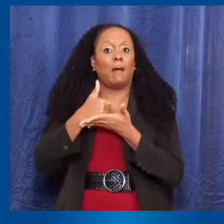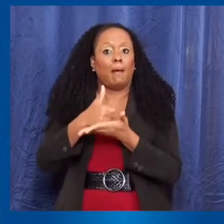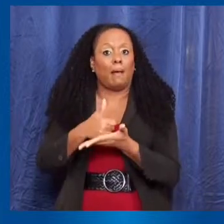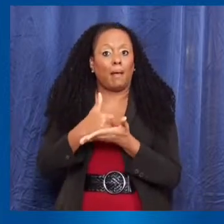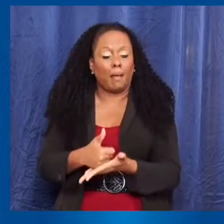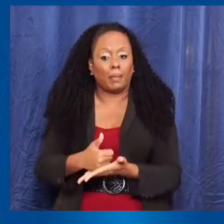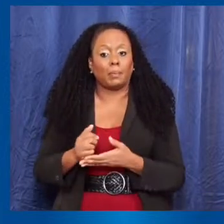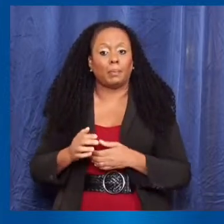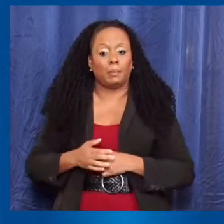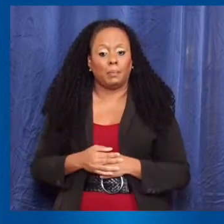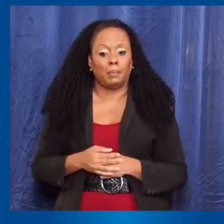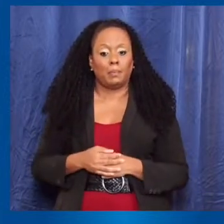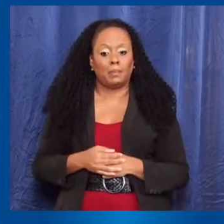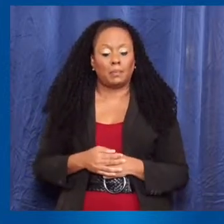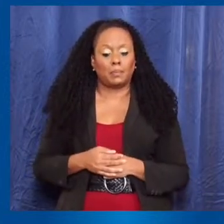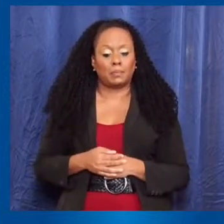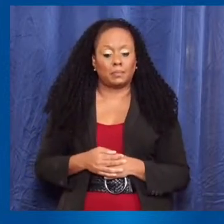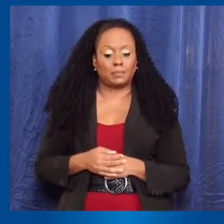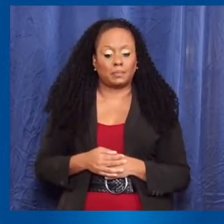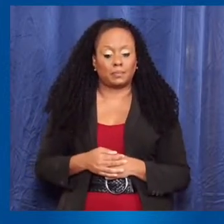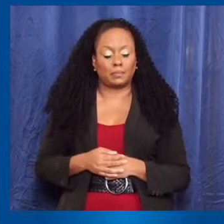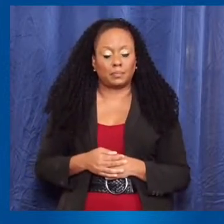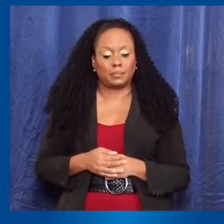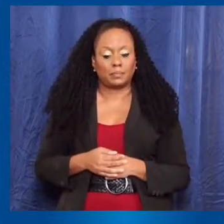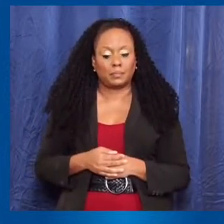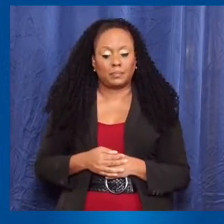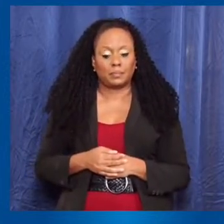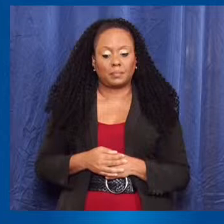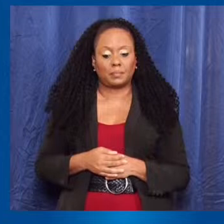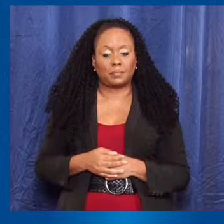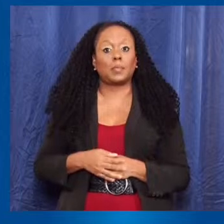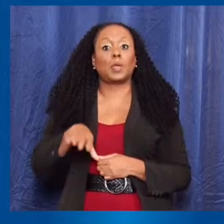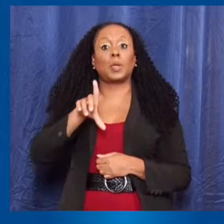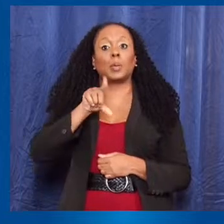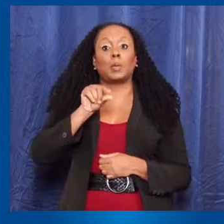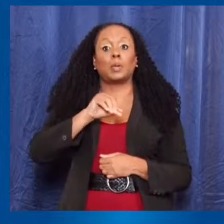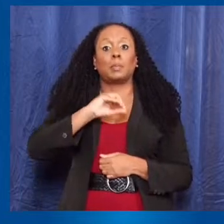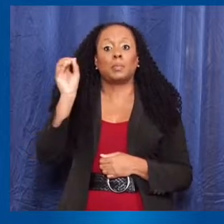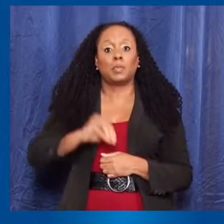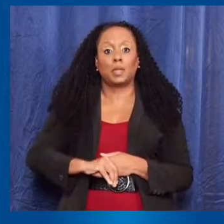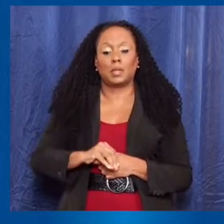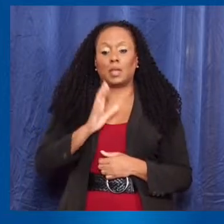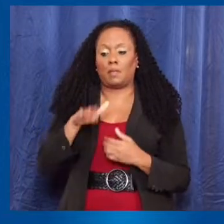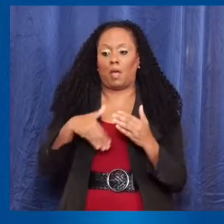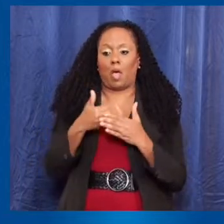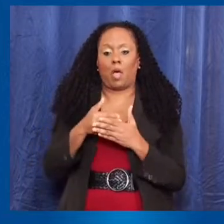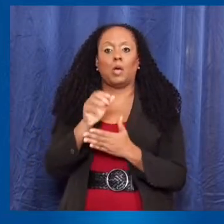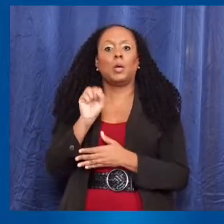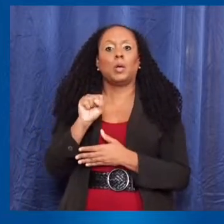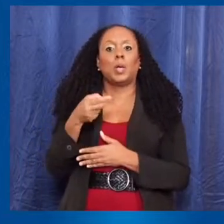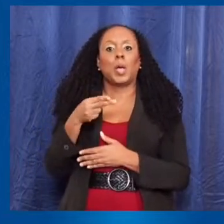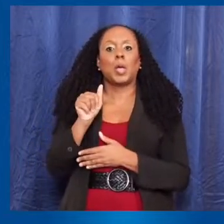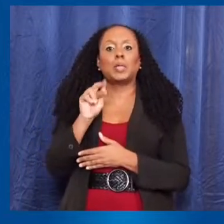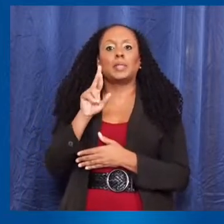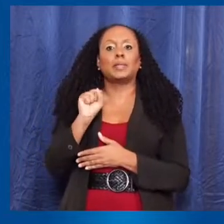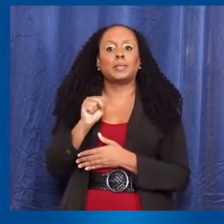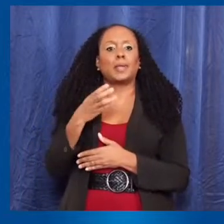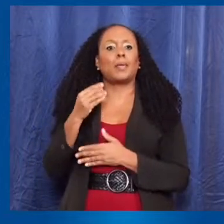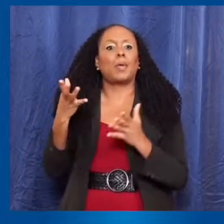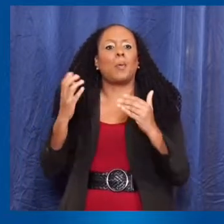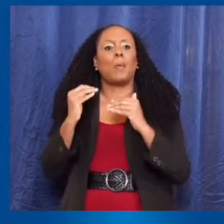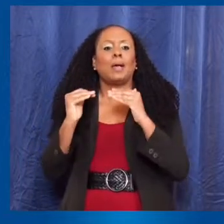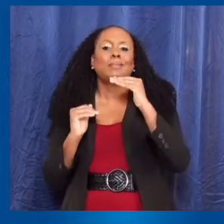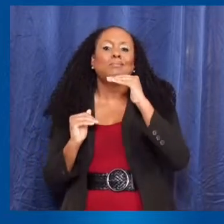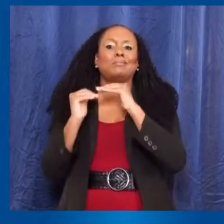has already reallocated 20% of its share and has committed to reach 30%. We